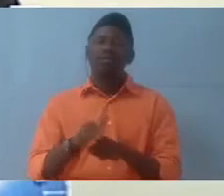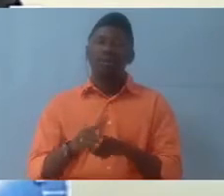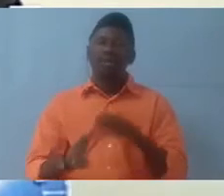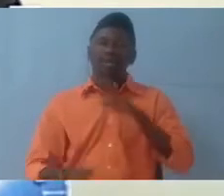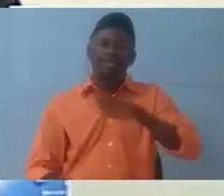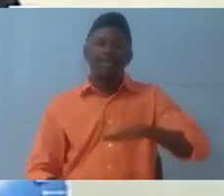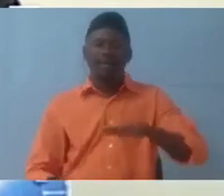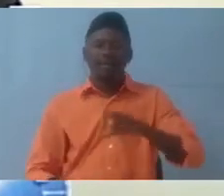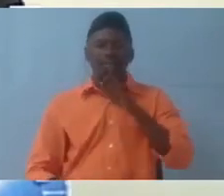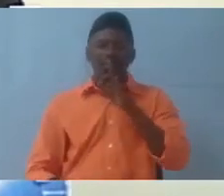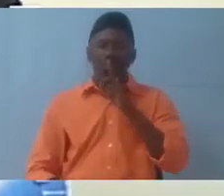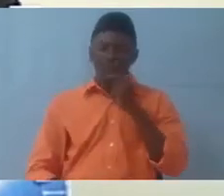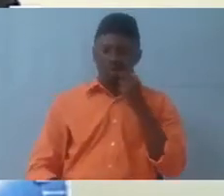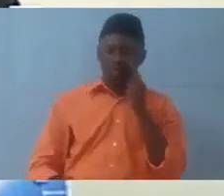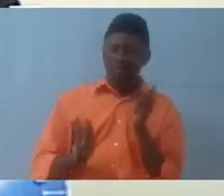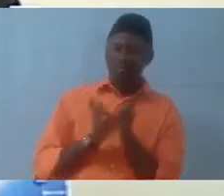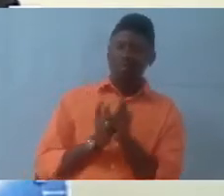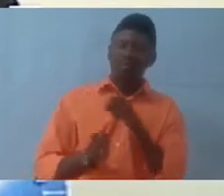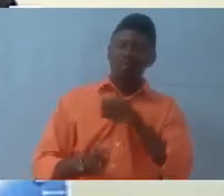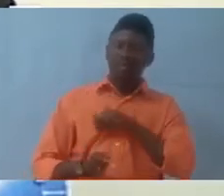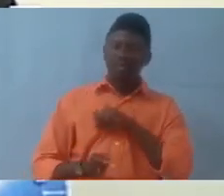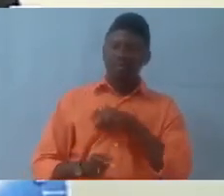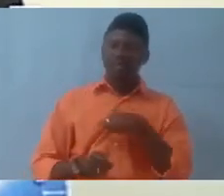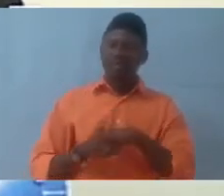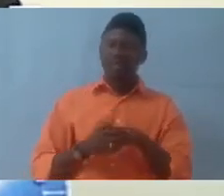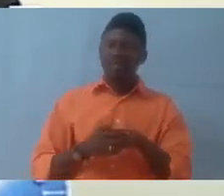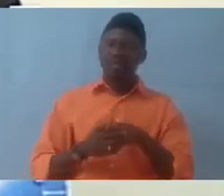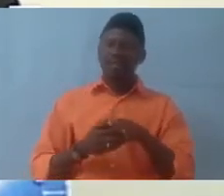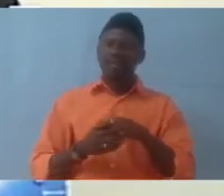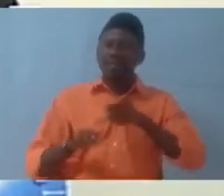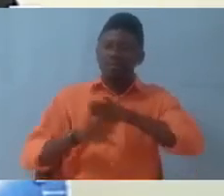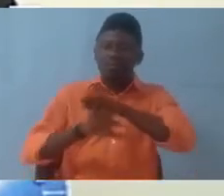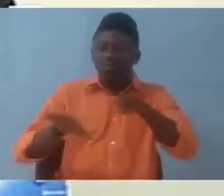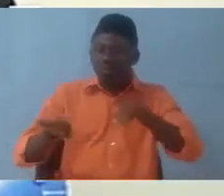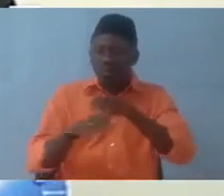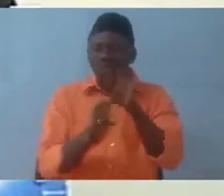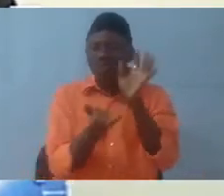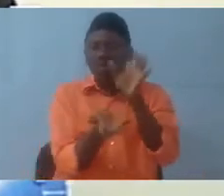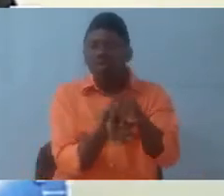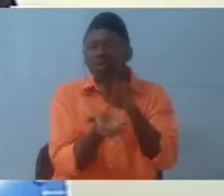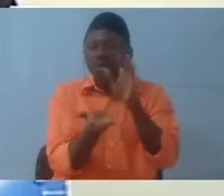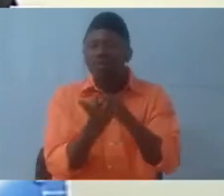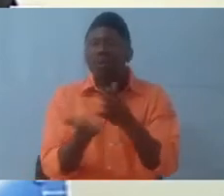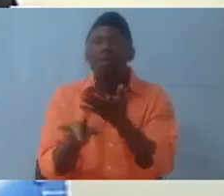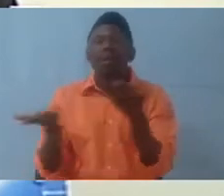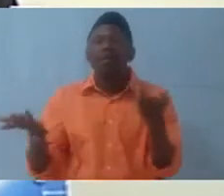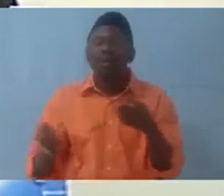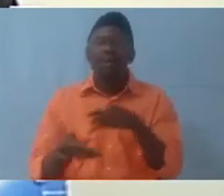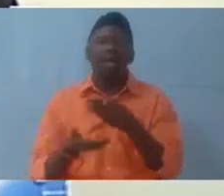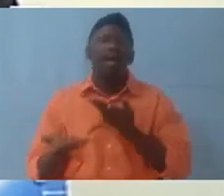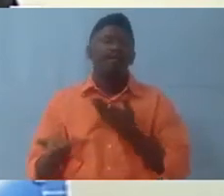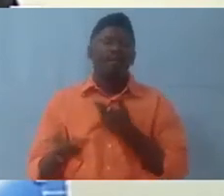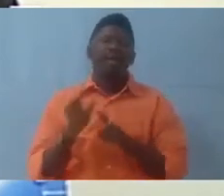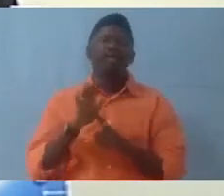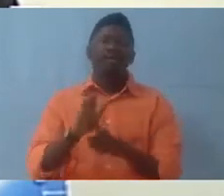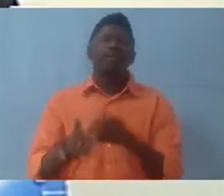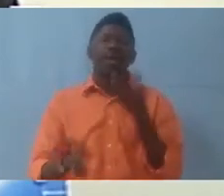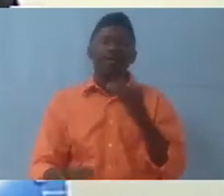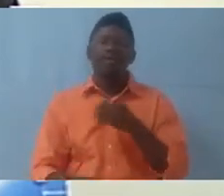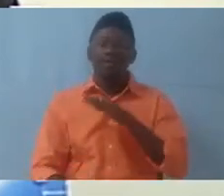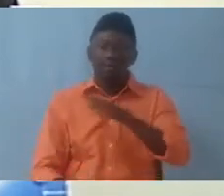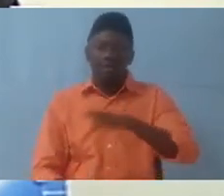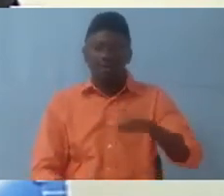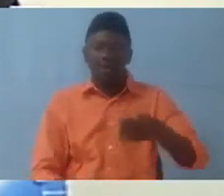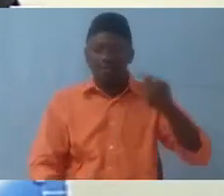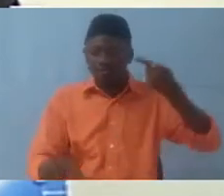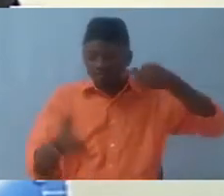finds himself in a pond of crocodiles or pool of crocodiles. Mom nak dafa yomb di lebu mu ne mu ngi melni xale bo xamne dafa danu